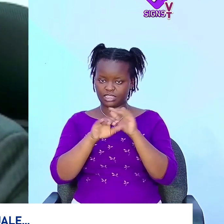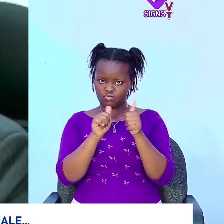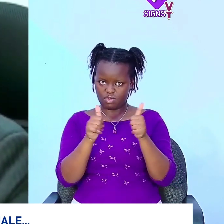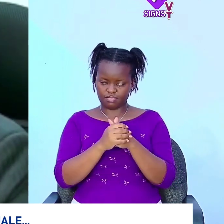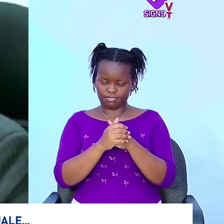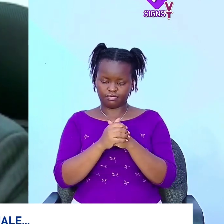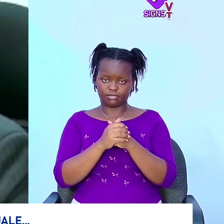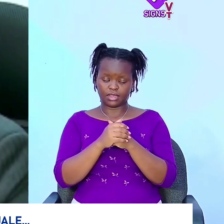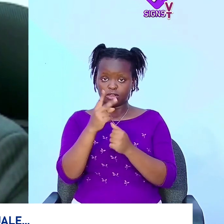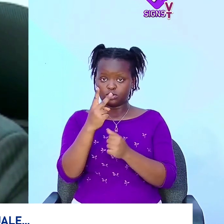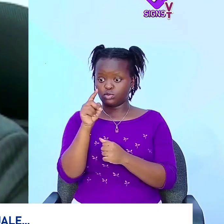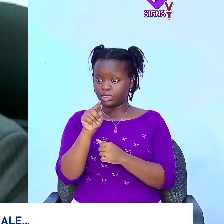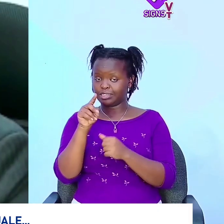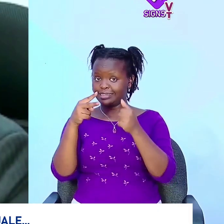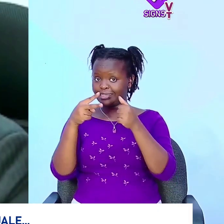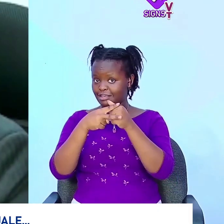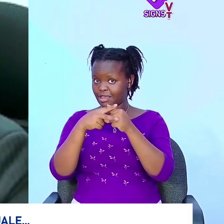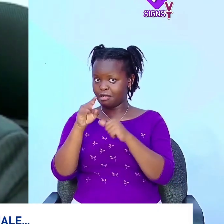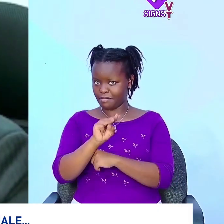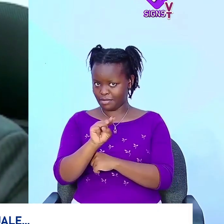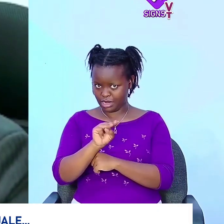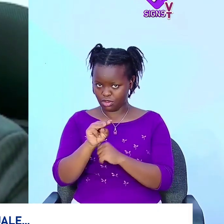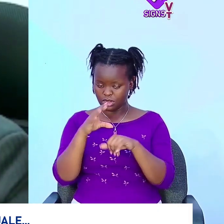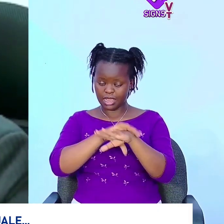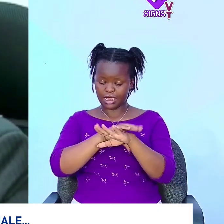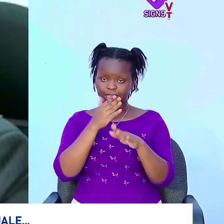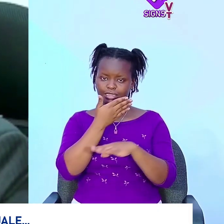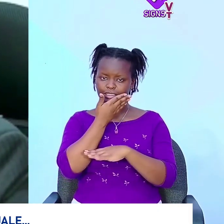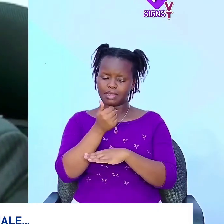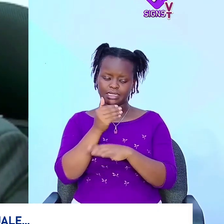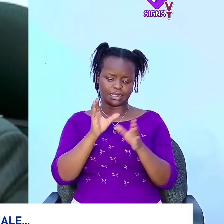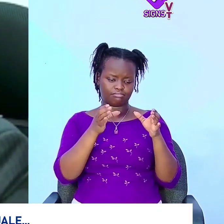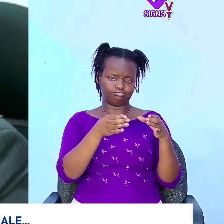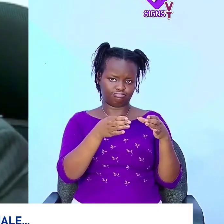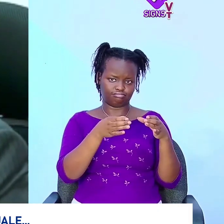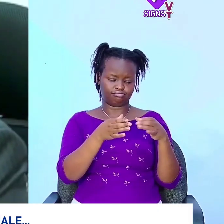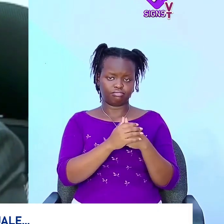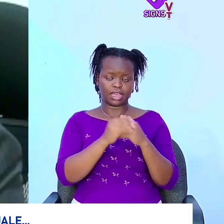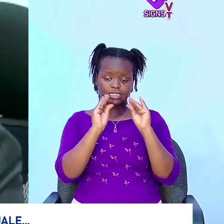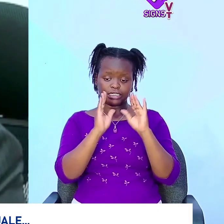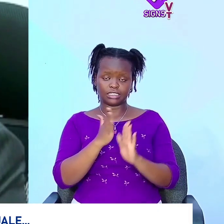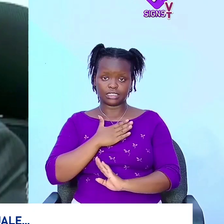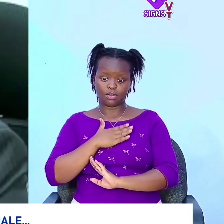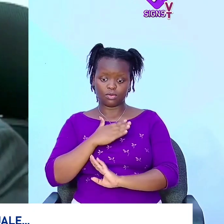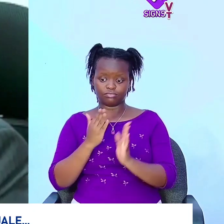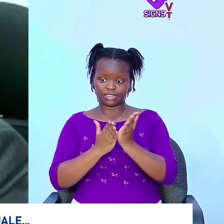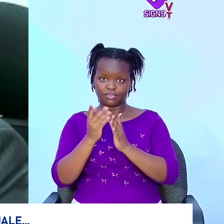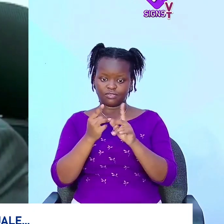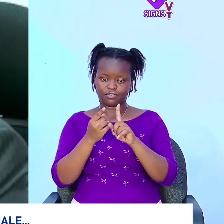2.7 million. They get a better package. So our teachers, we have served them from